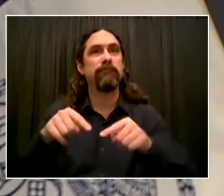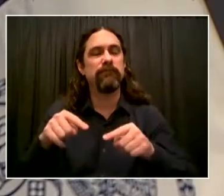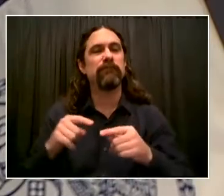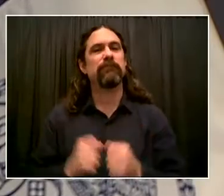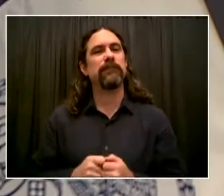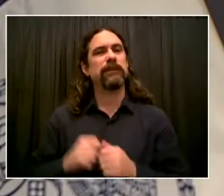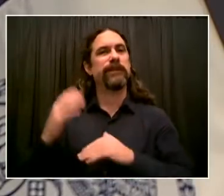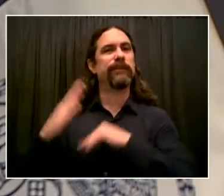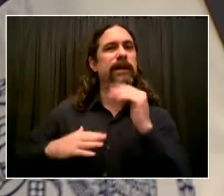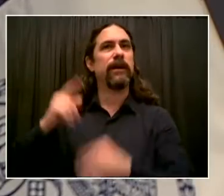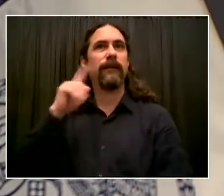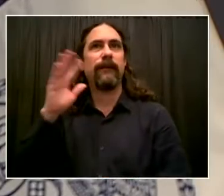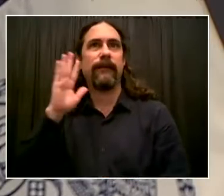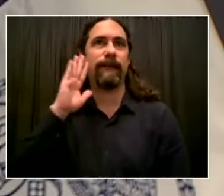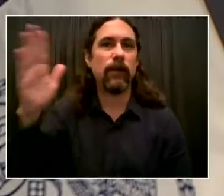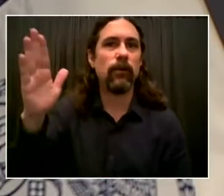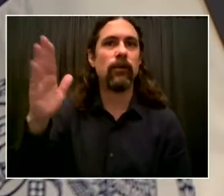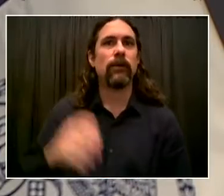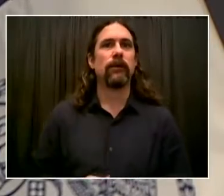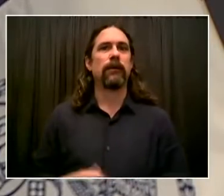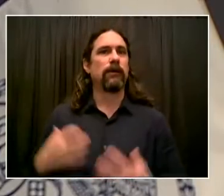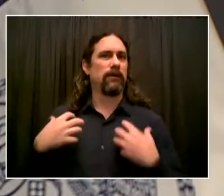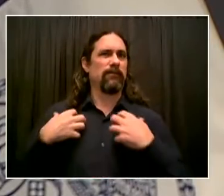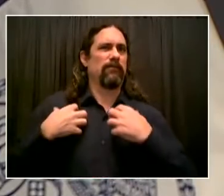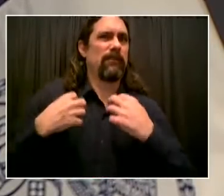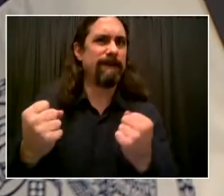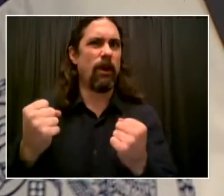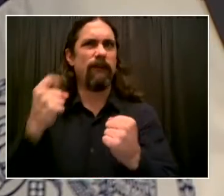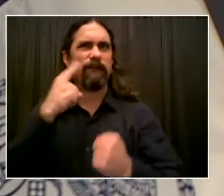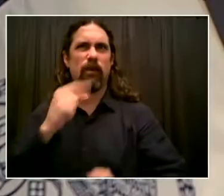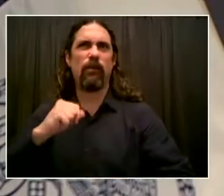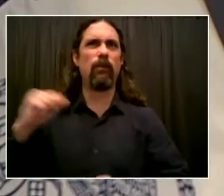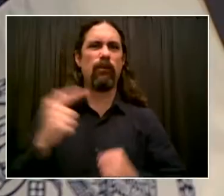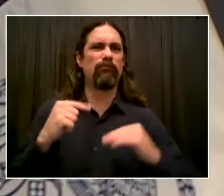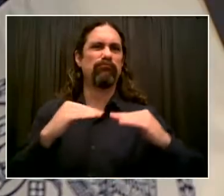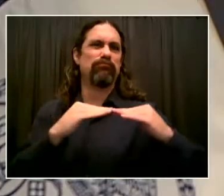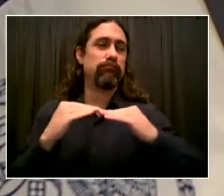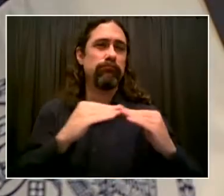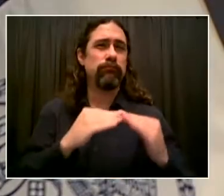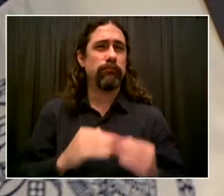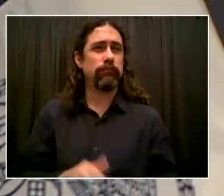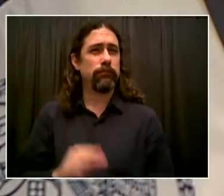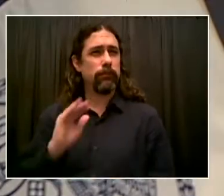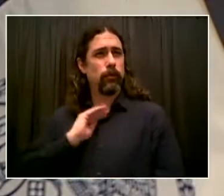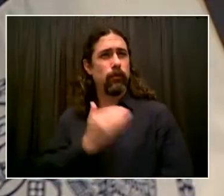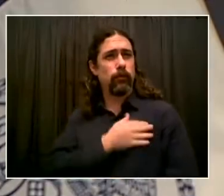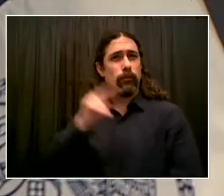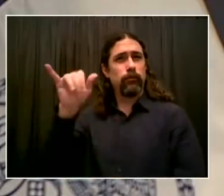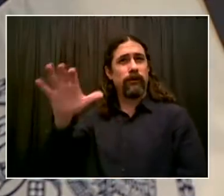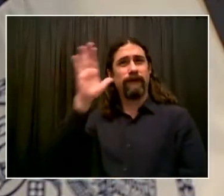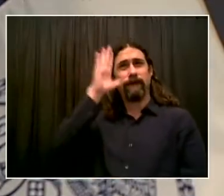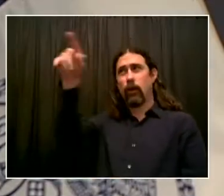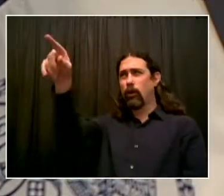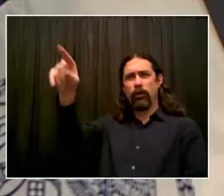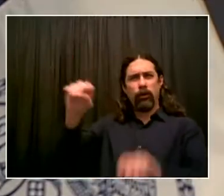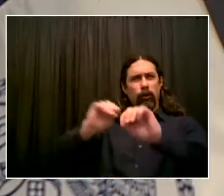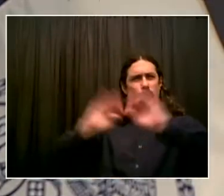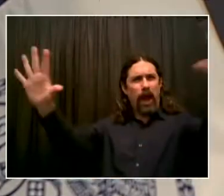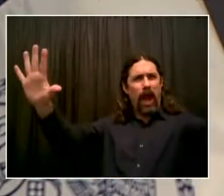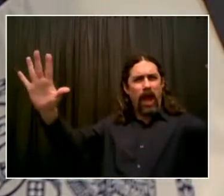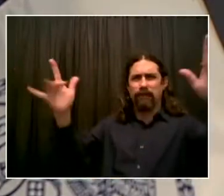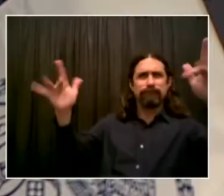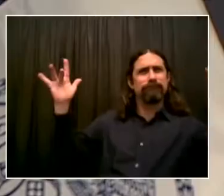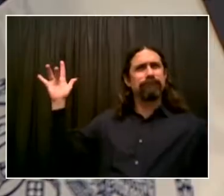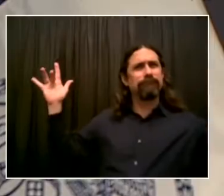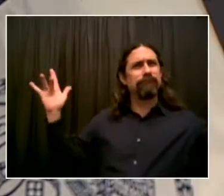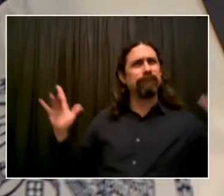through. And we're finding new ways to build our future. We're learning powerful lessons, especially from the COVID crisis, but